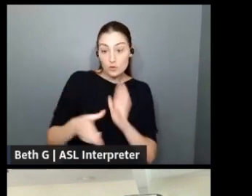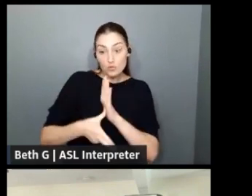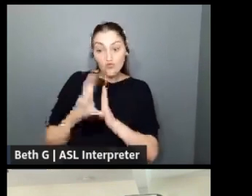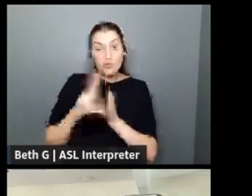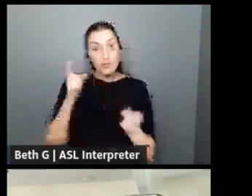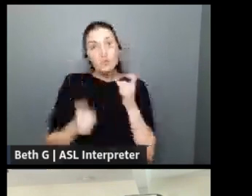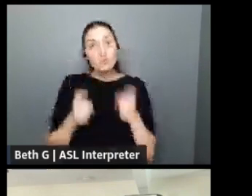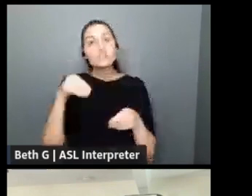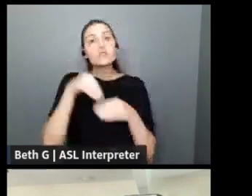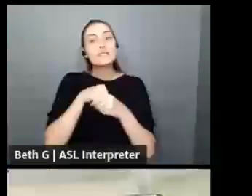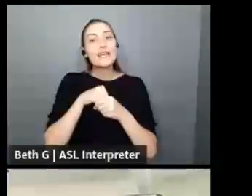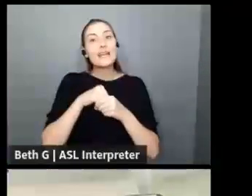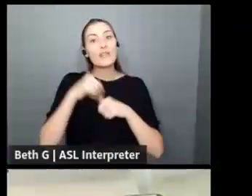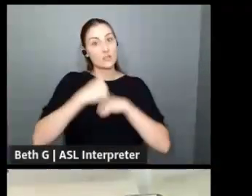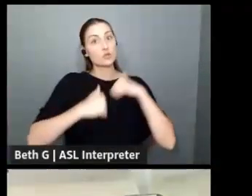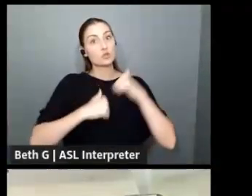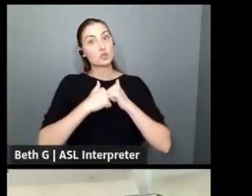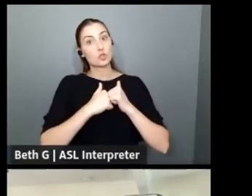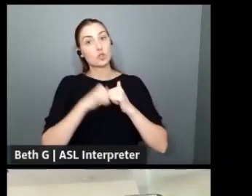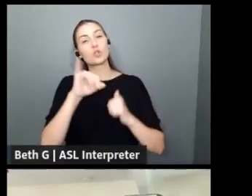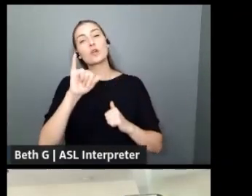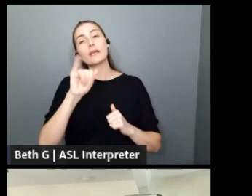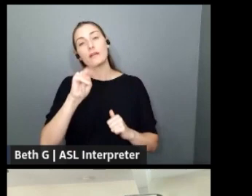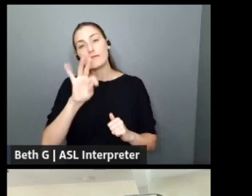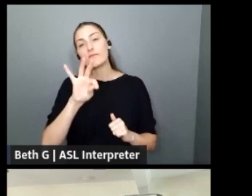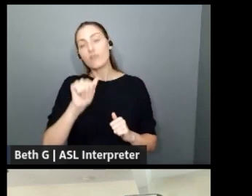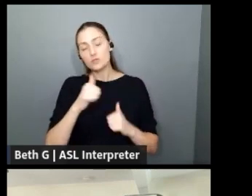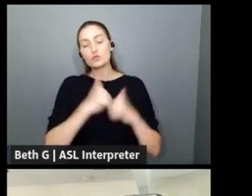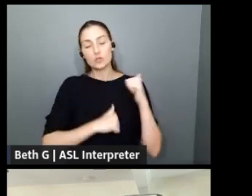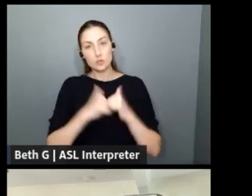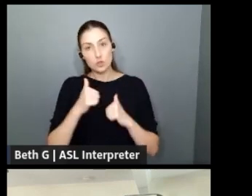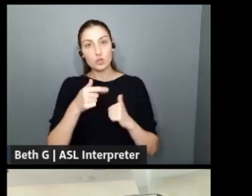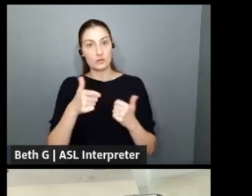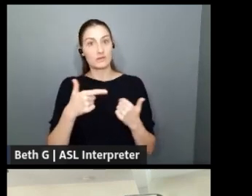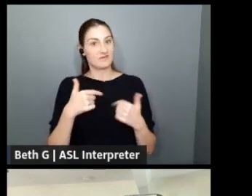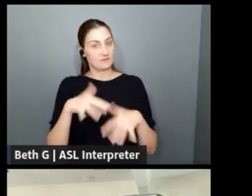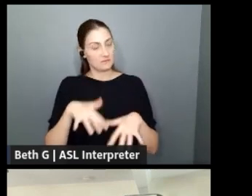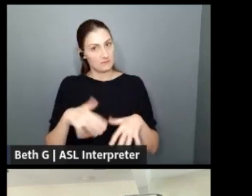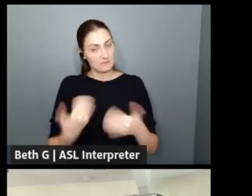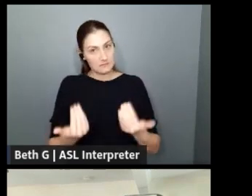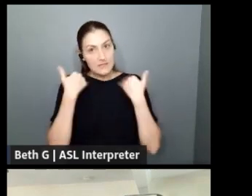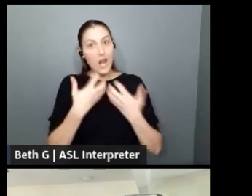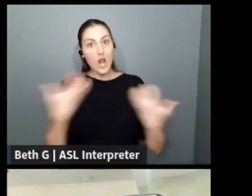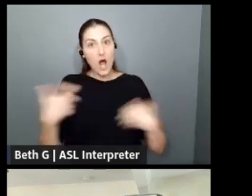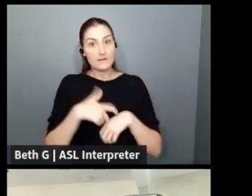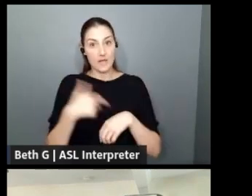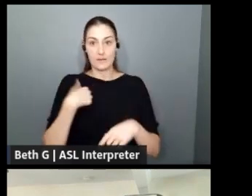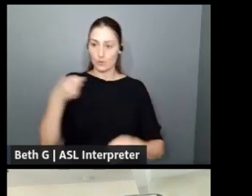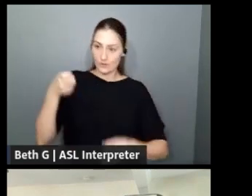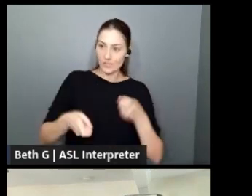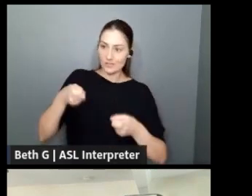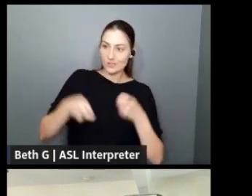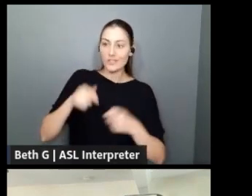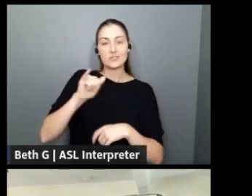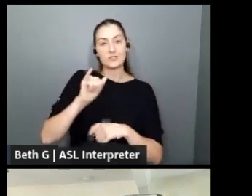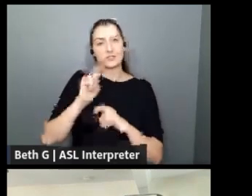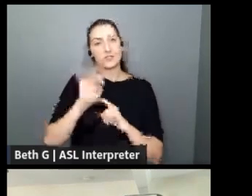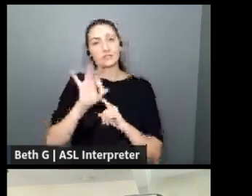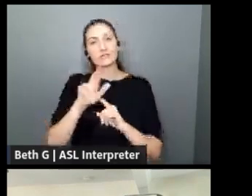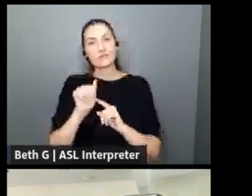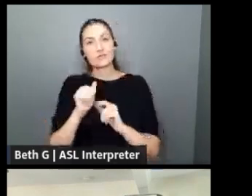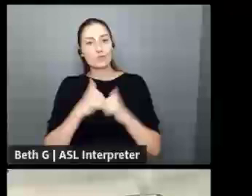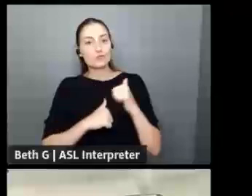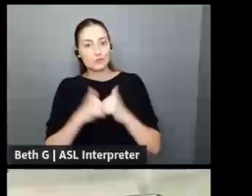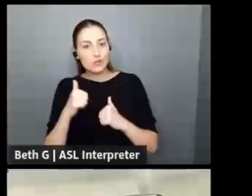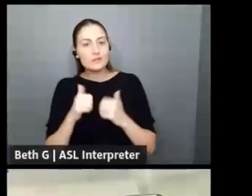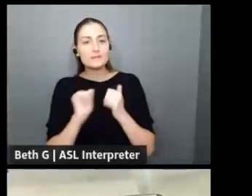infrastructure, that would also take a long time because there's a lot of places that we've changed our infrastructure. But now, how can we use FN ForEach